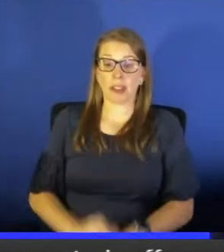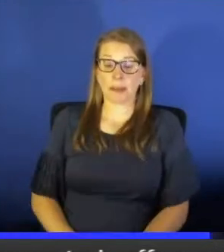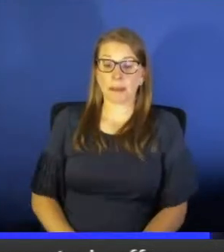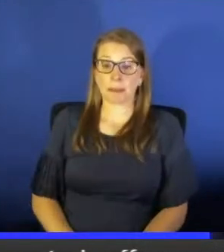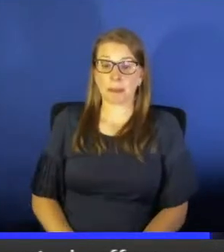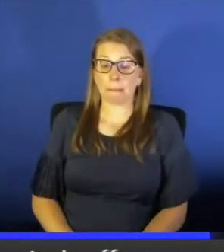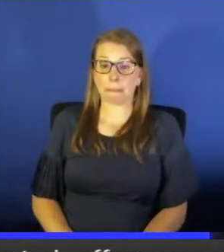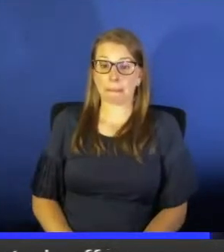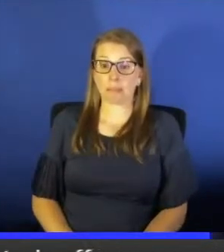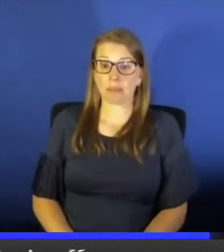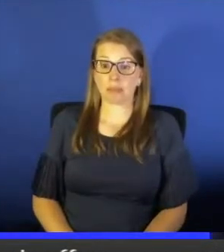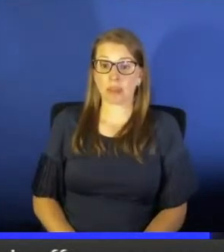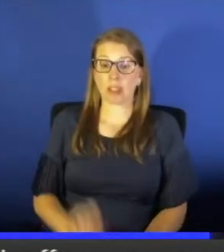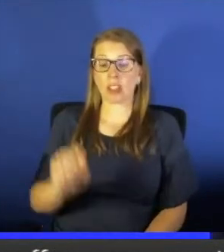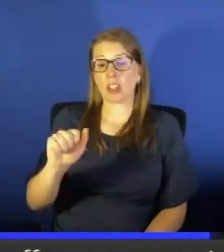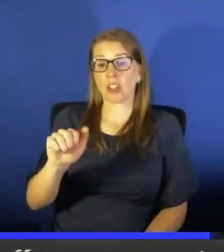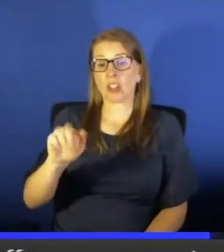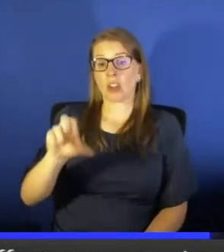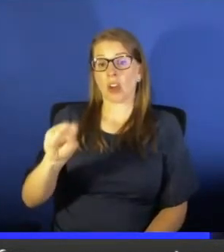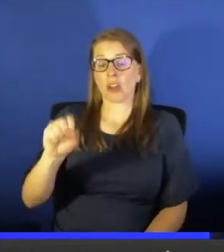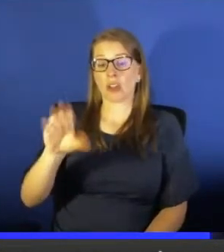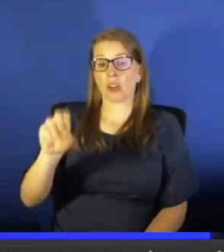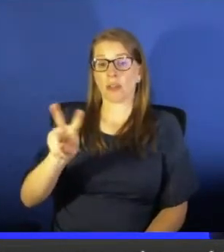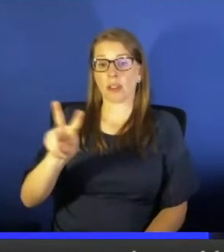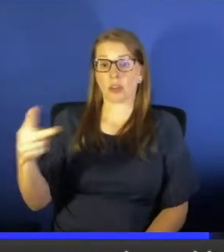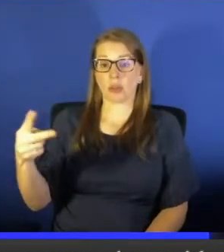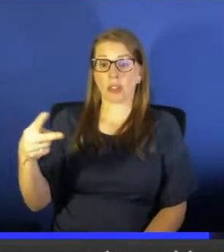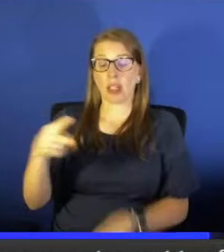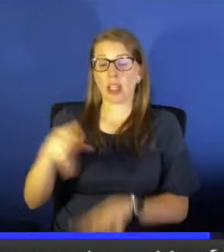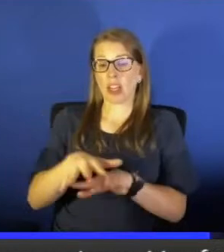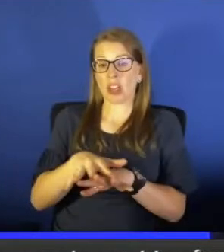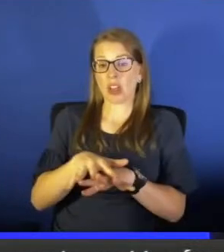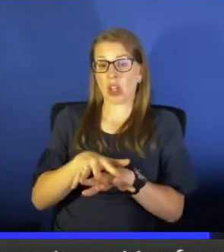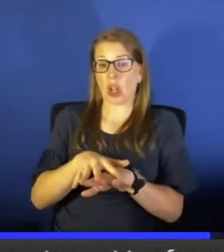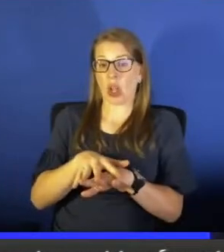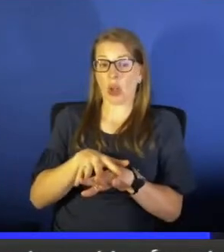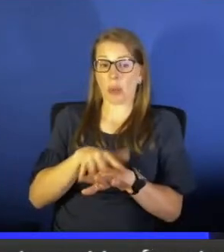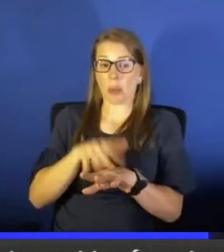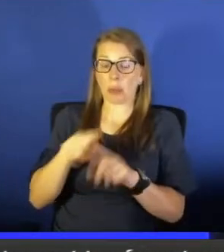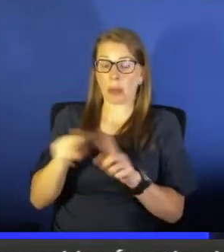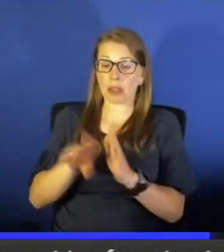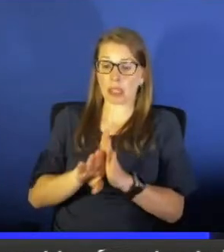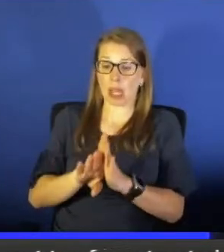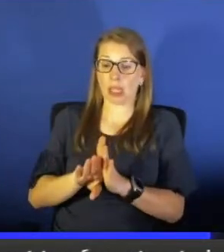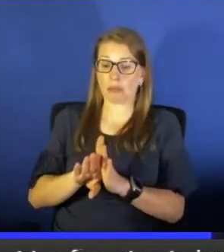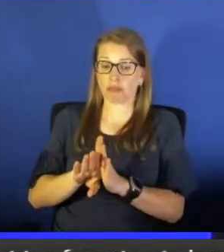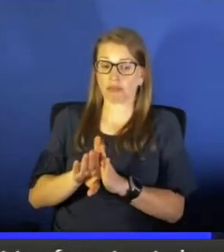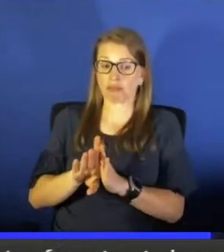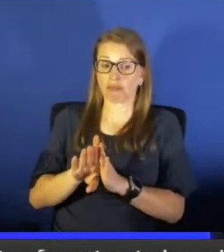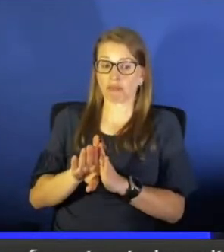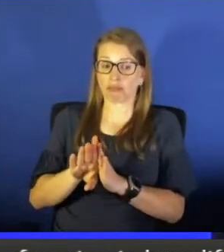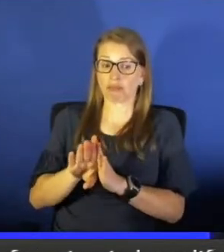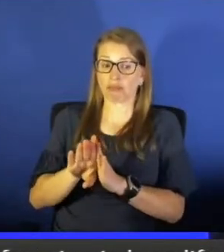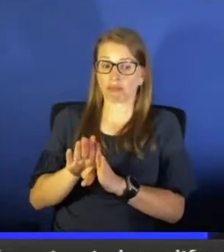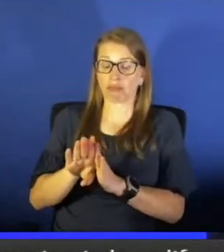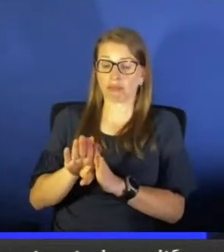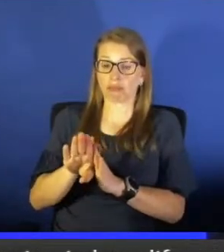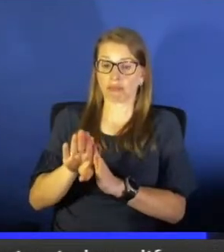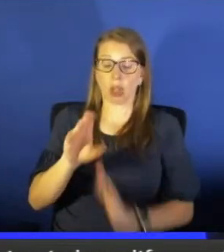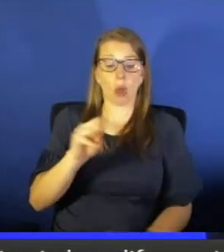for SARS-CoV-2, is that it's a slower but very steady rise. So it's interesting because this Omicron is